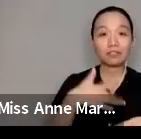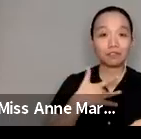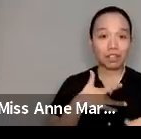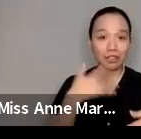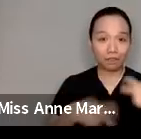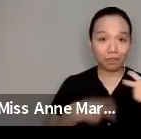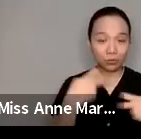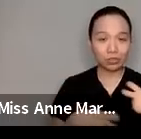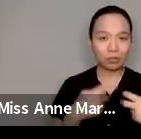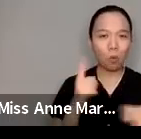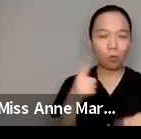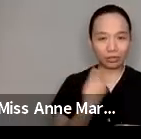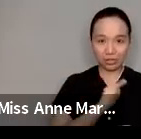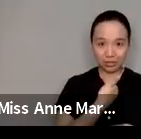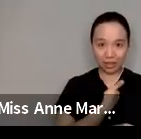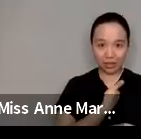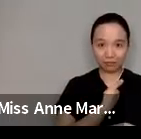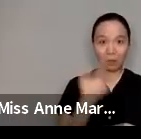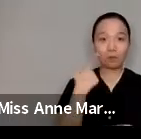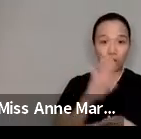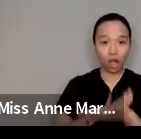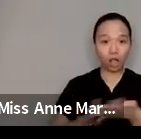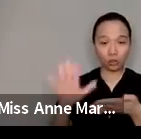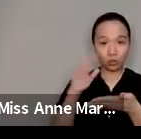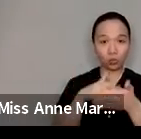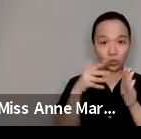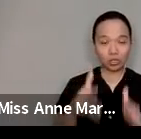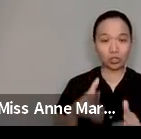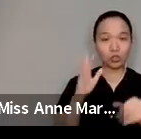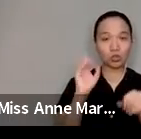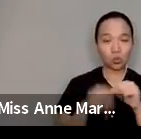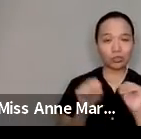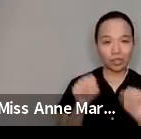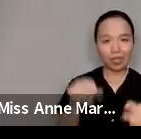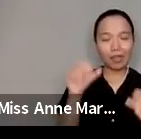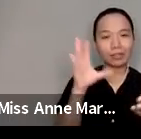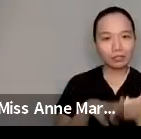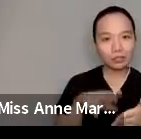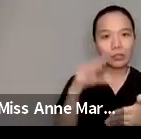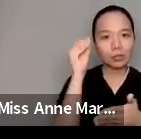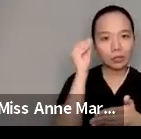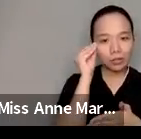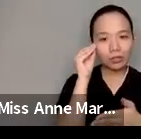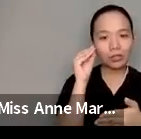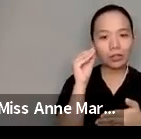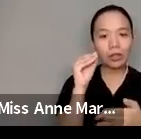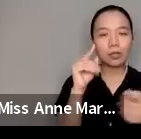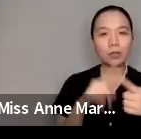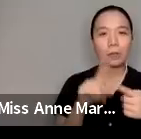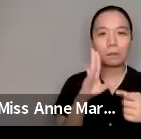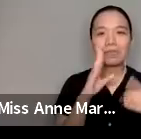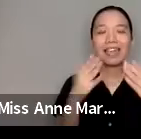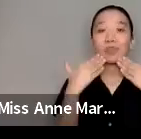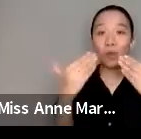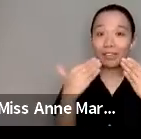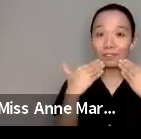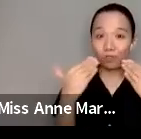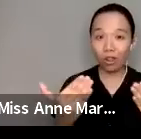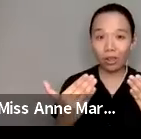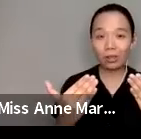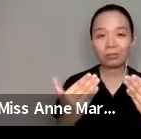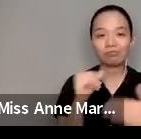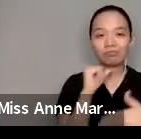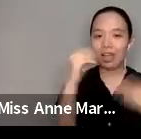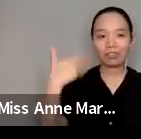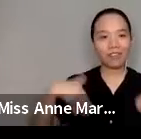to themselves as college students. So they can learn to be grateful, not giving up on this